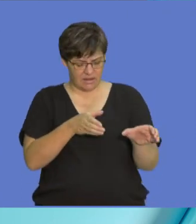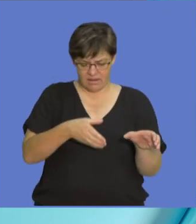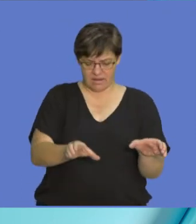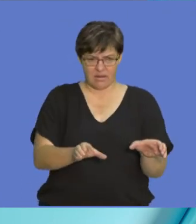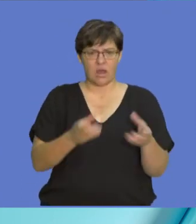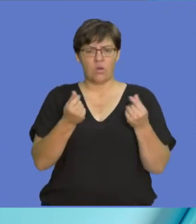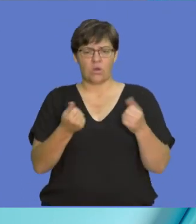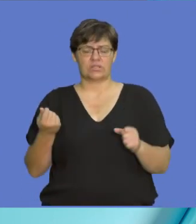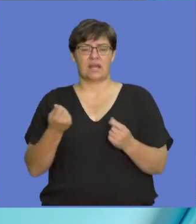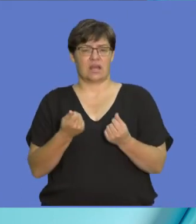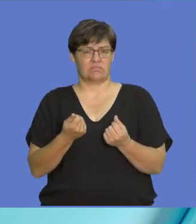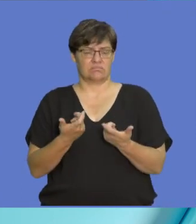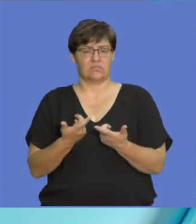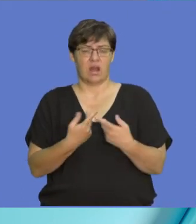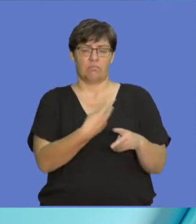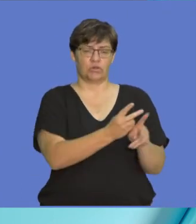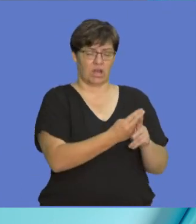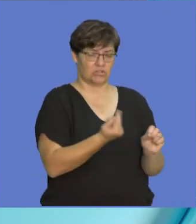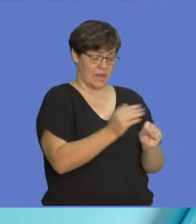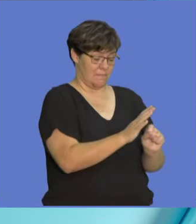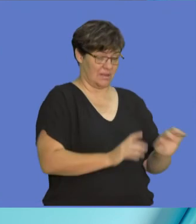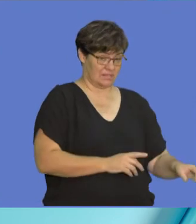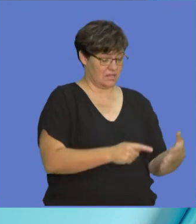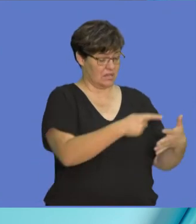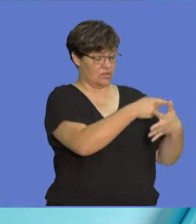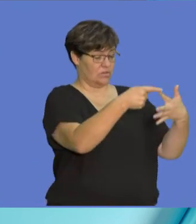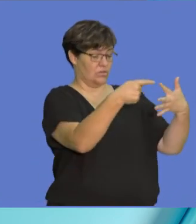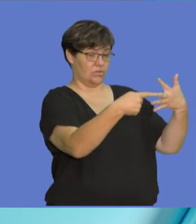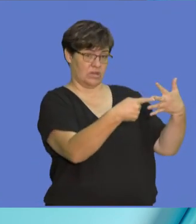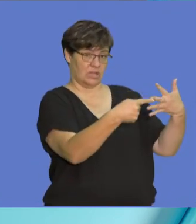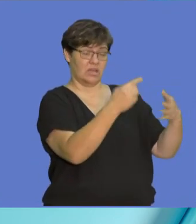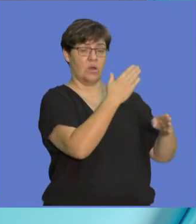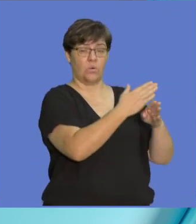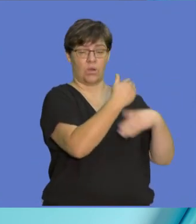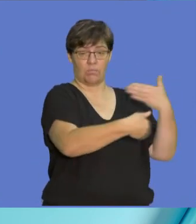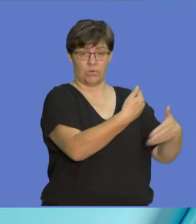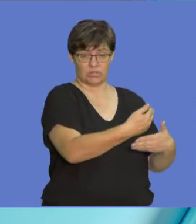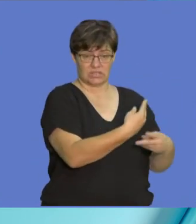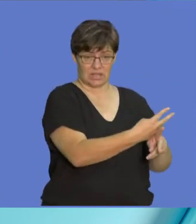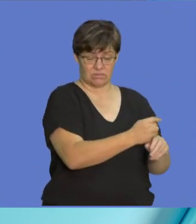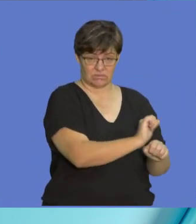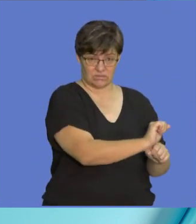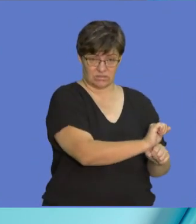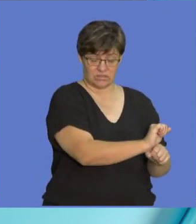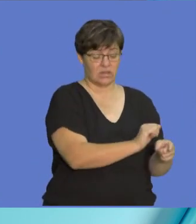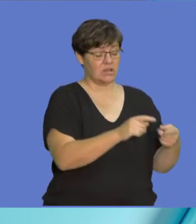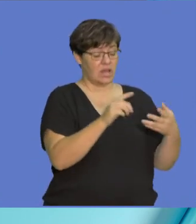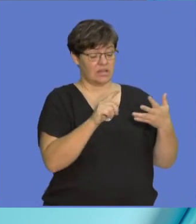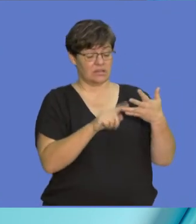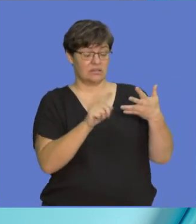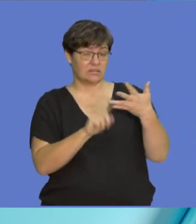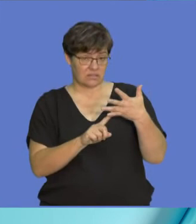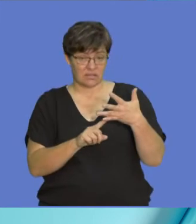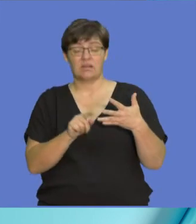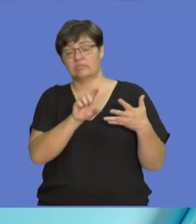accounts impact on my production, namely my work in process account, and then which are my 2 cost accounts